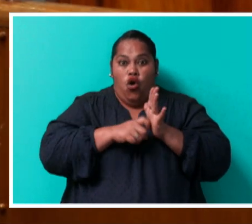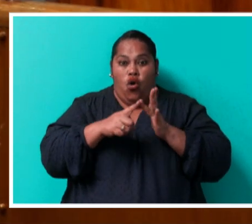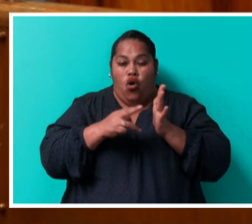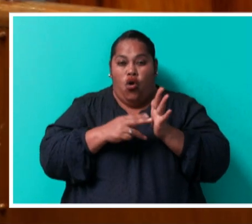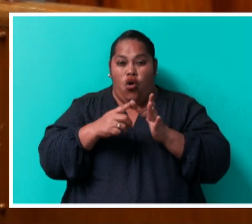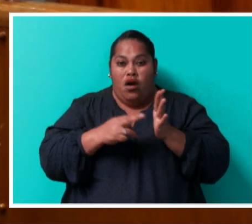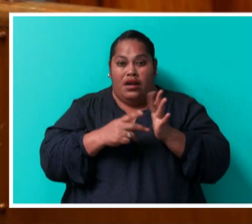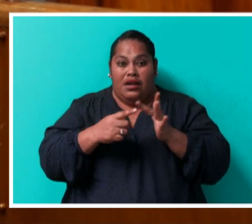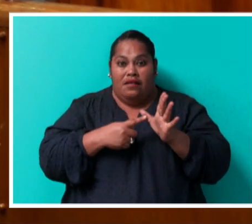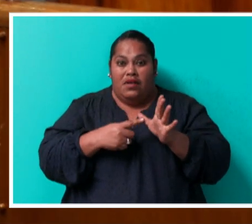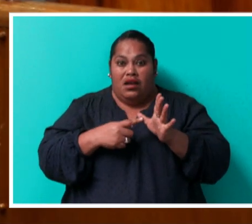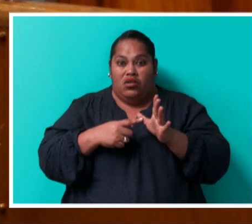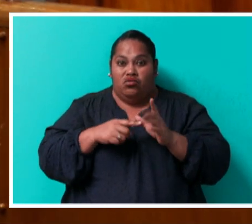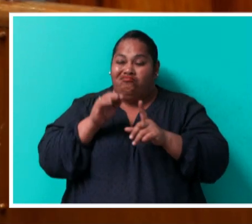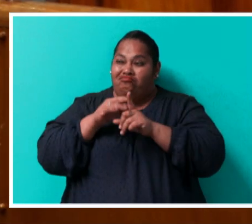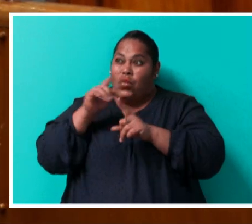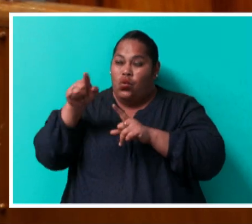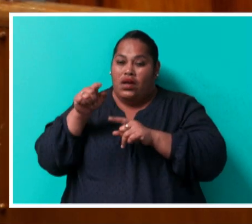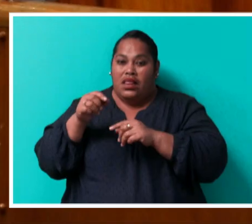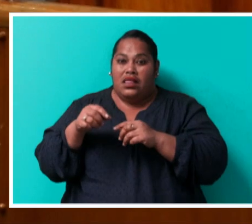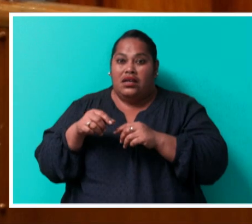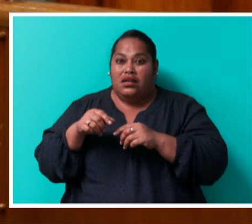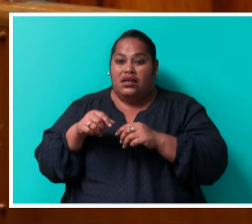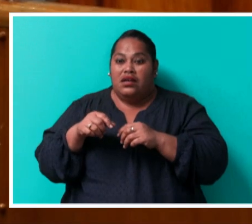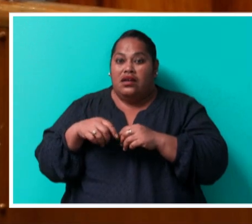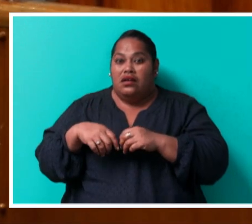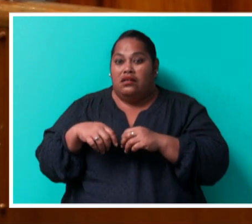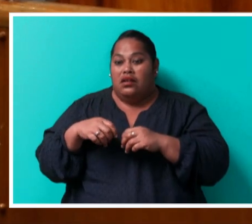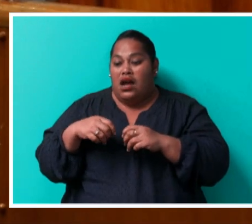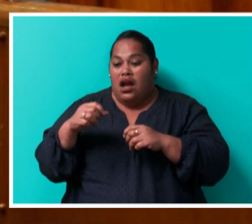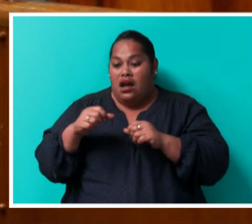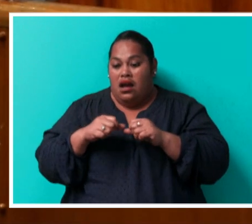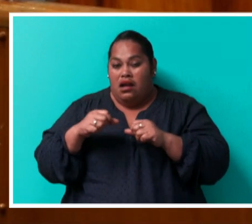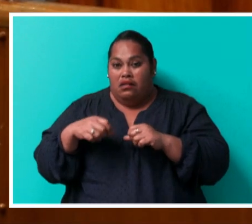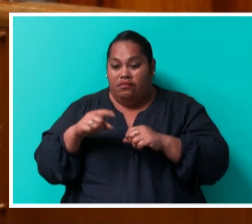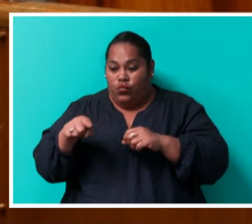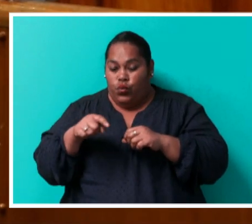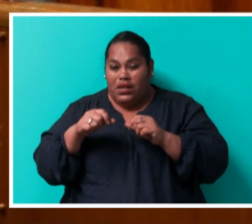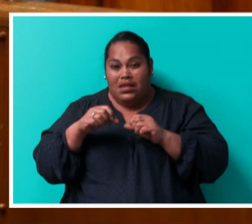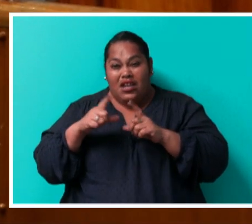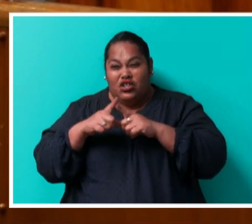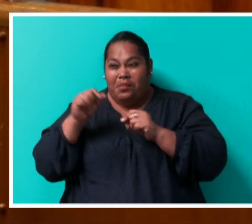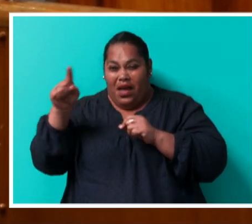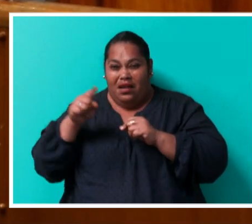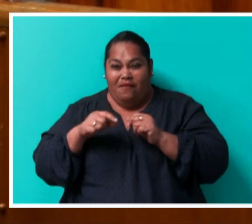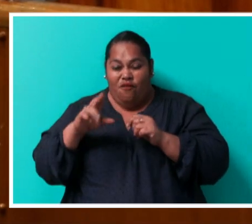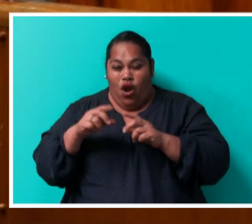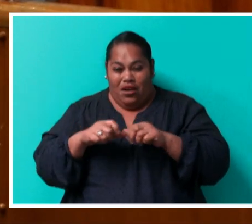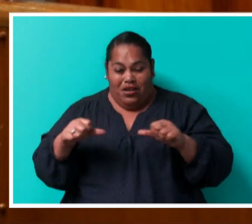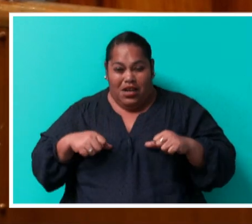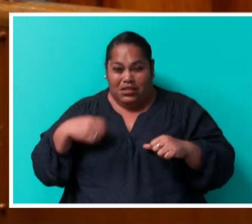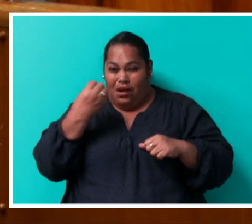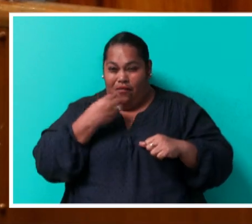Food Research Organization of Japan. I also visited Yokohama Port and